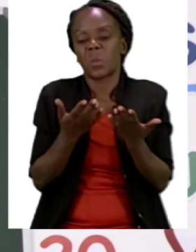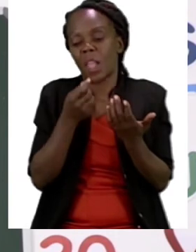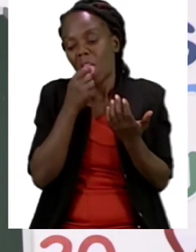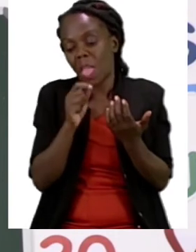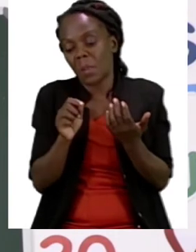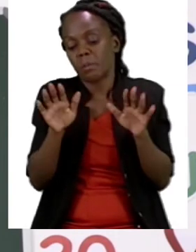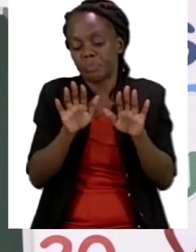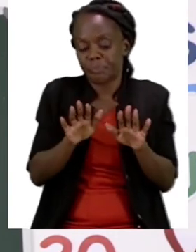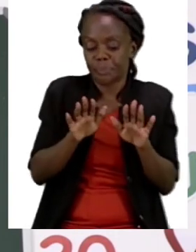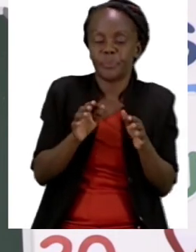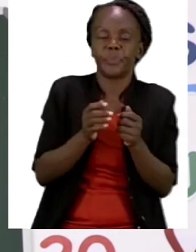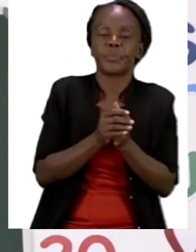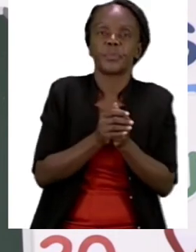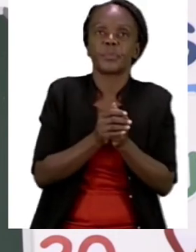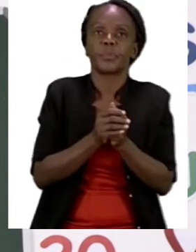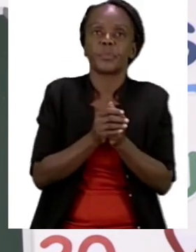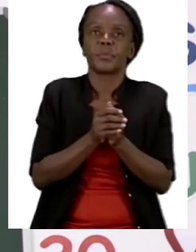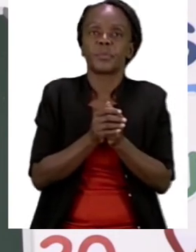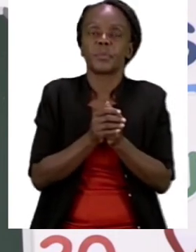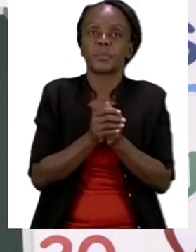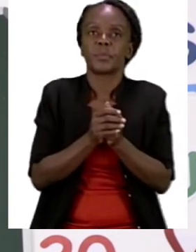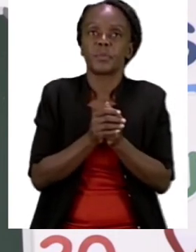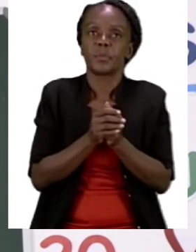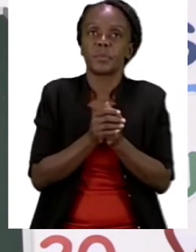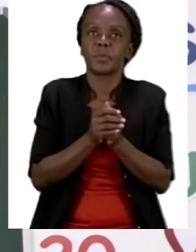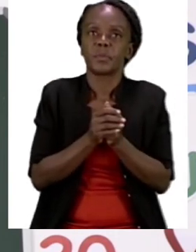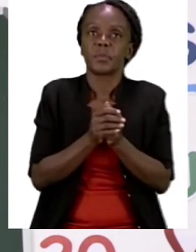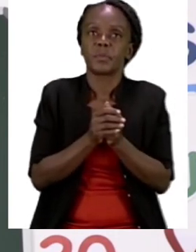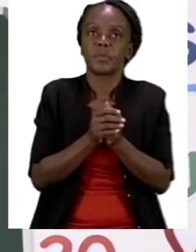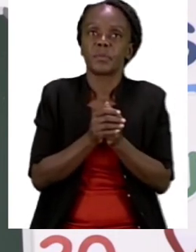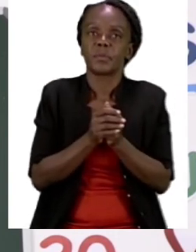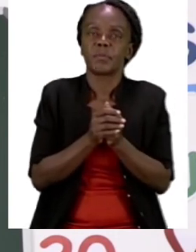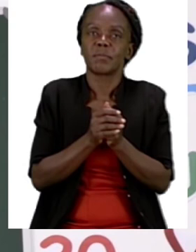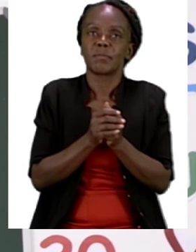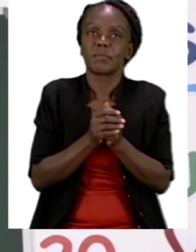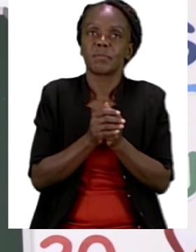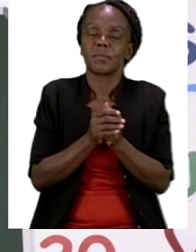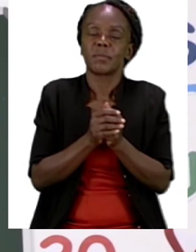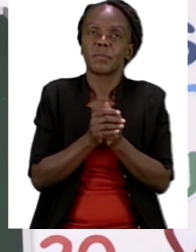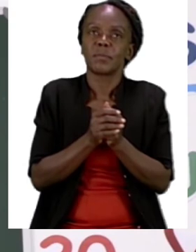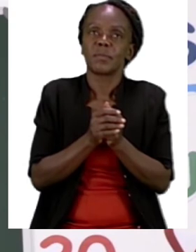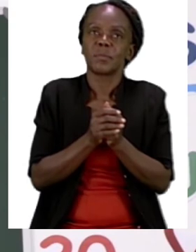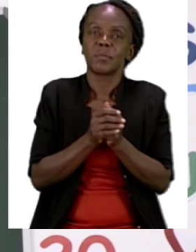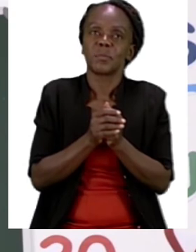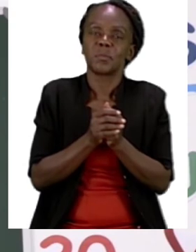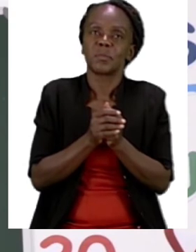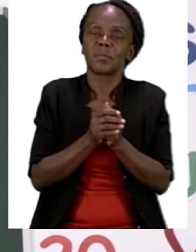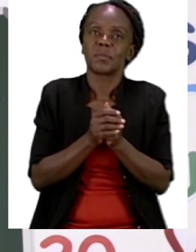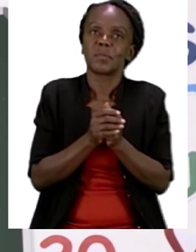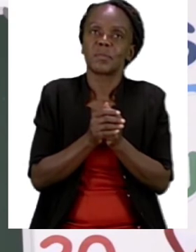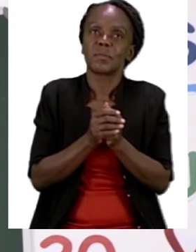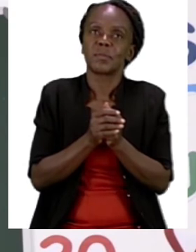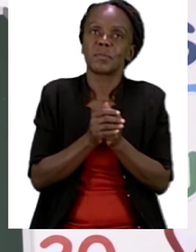you with your pencil, me with my marker, and we're going to do this together. So the first thing that we want to do is